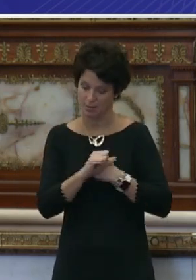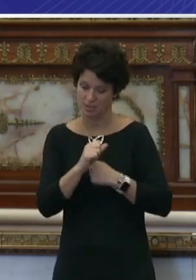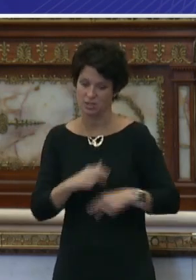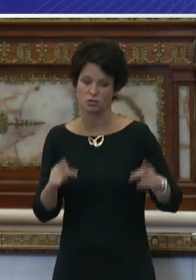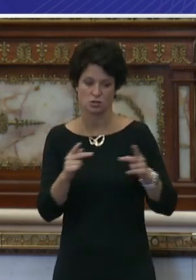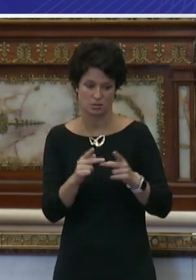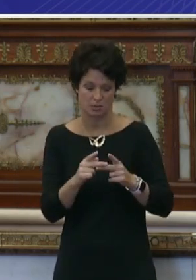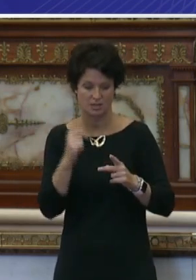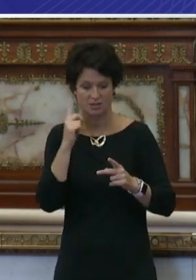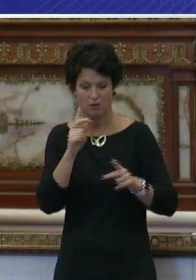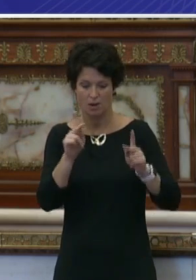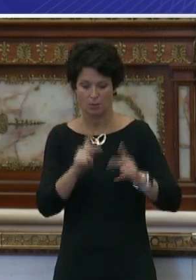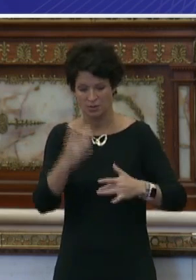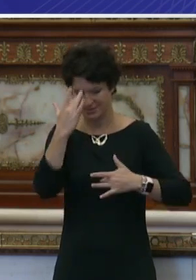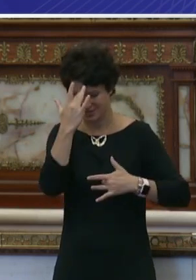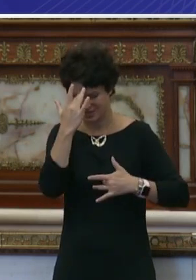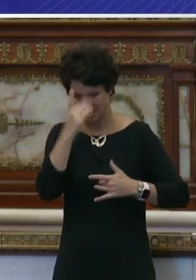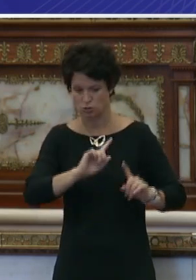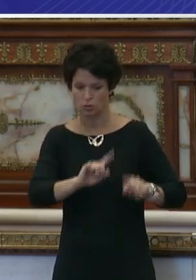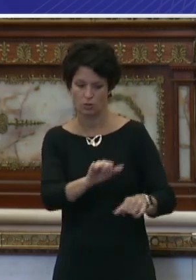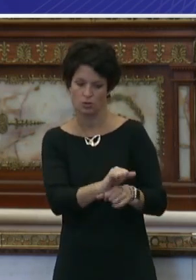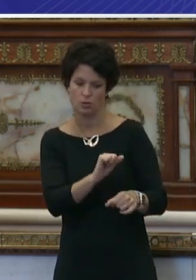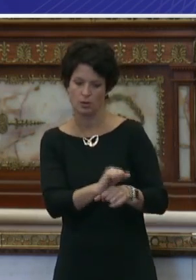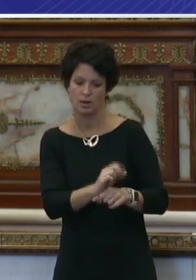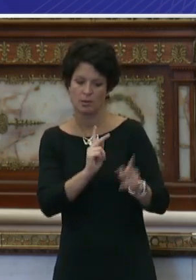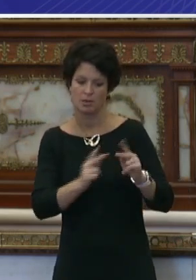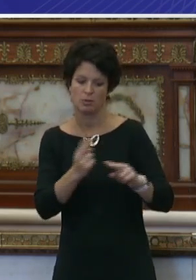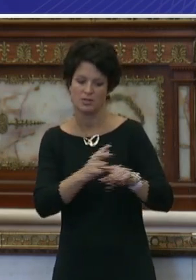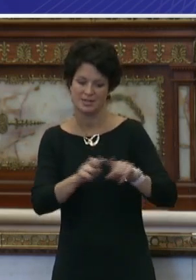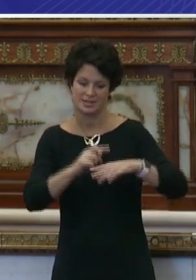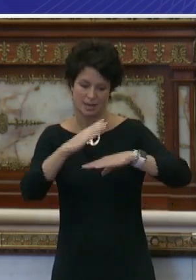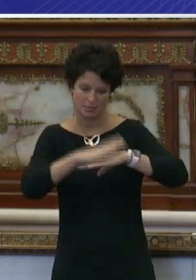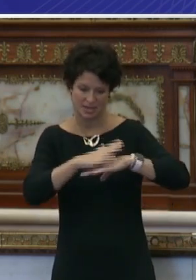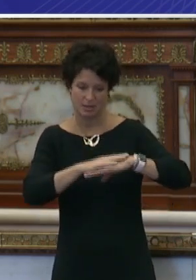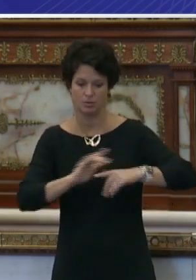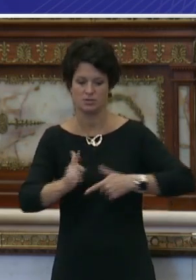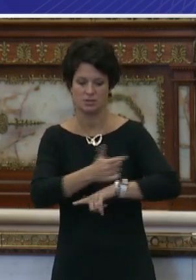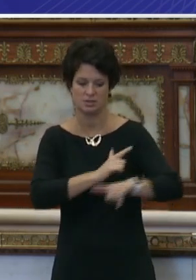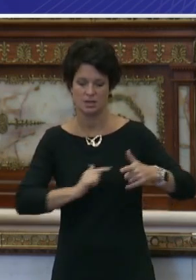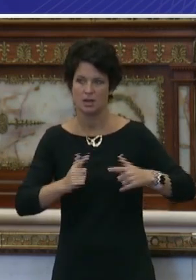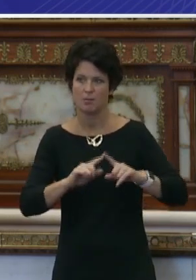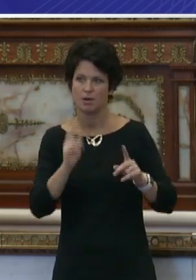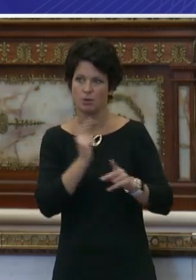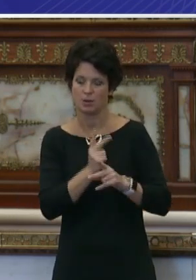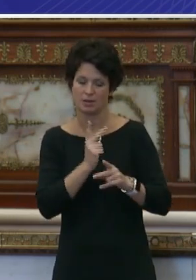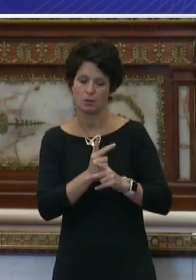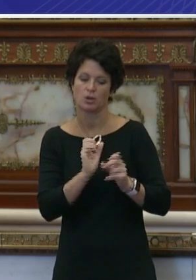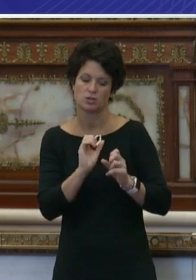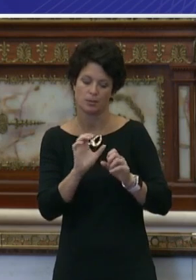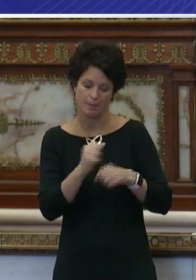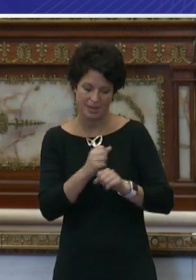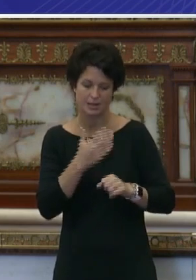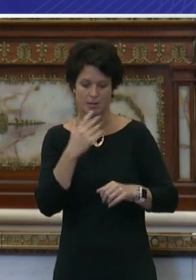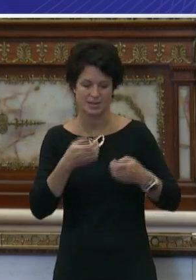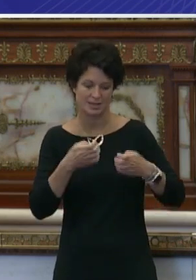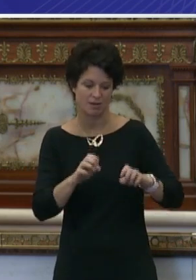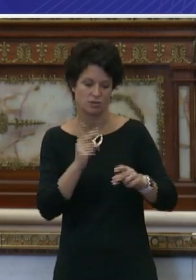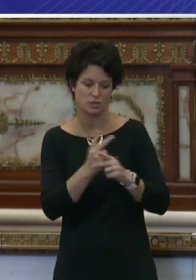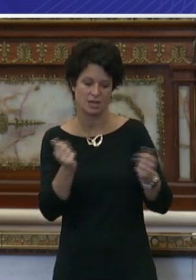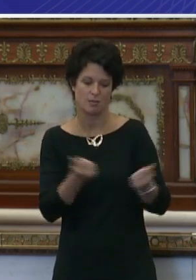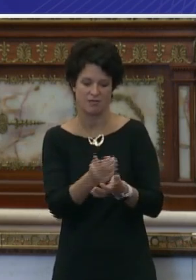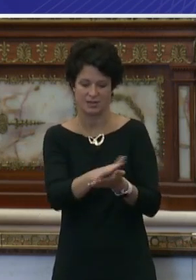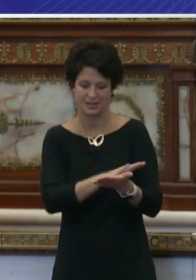for a contagion to spread, and many people using the same tables all day. Although we're keeping our effort, we're making the best efforts to keep